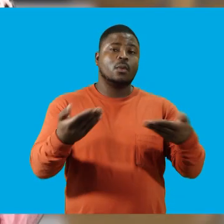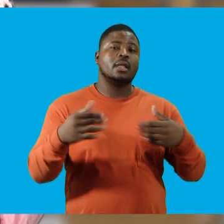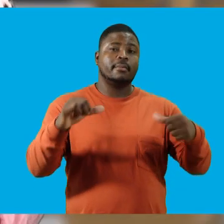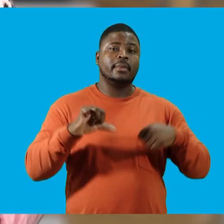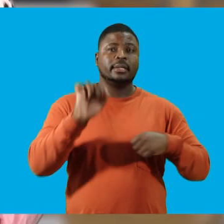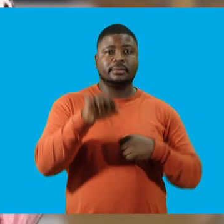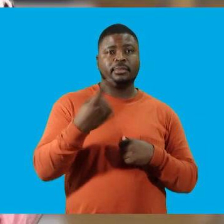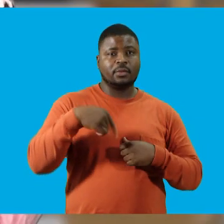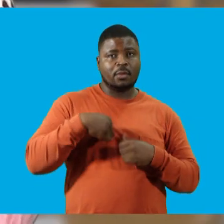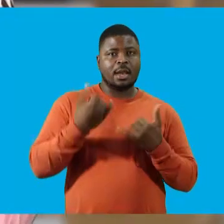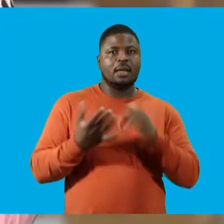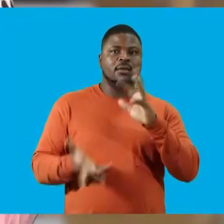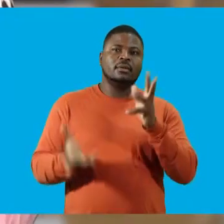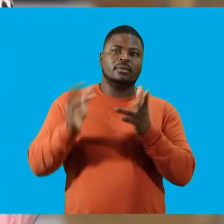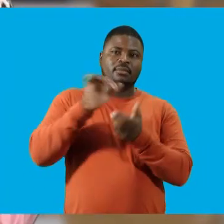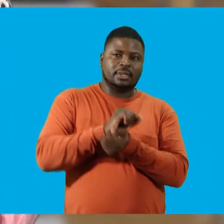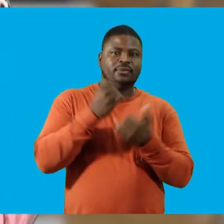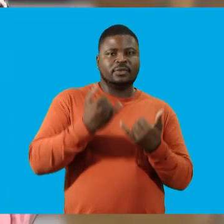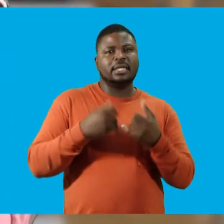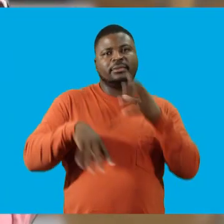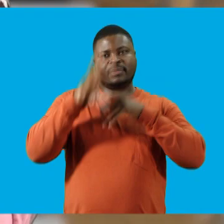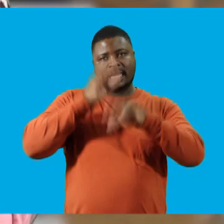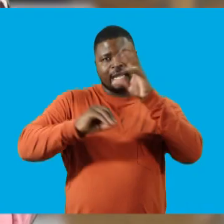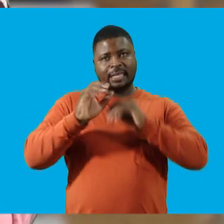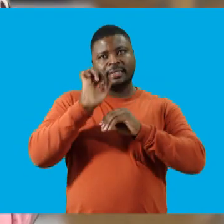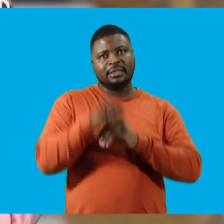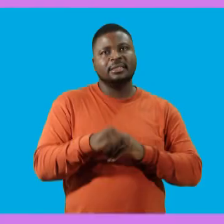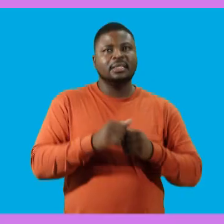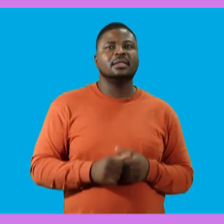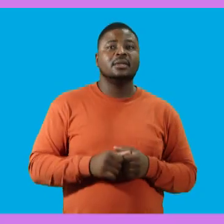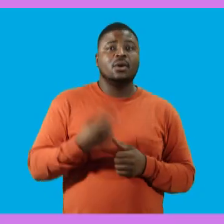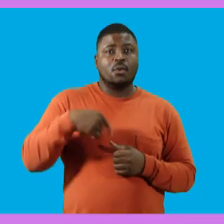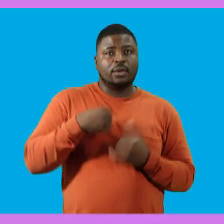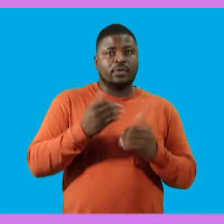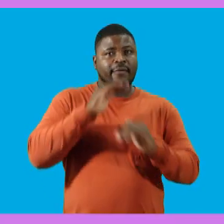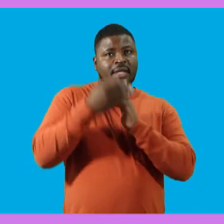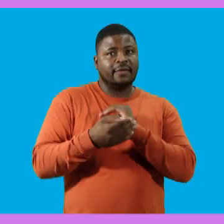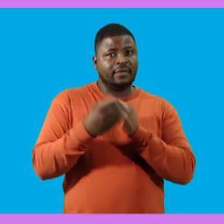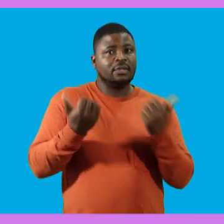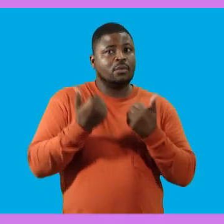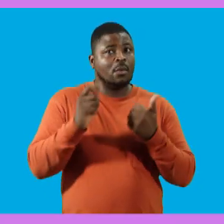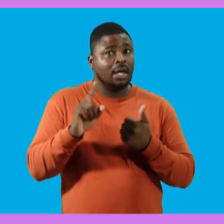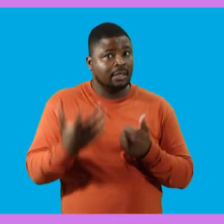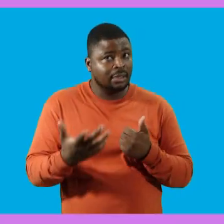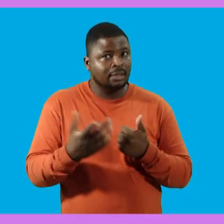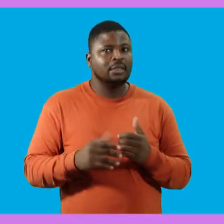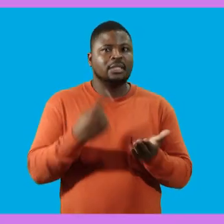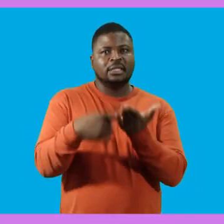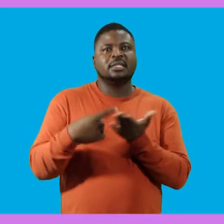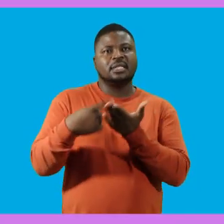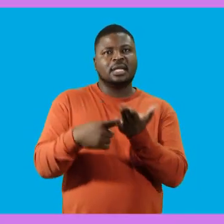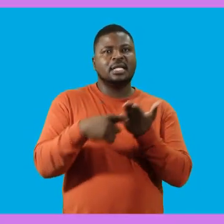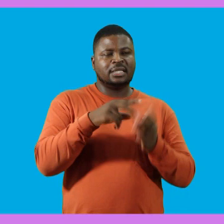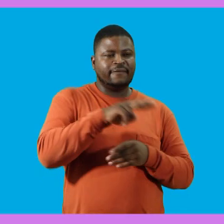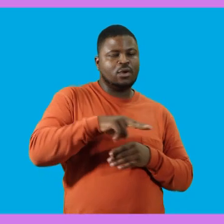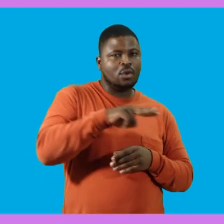Welcome back. Let's wrap up today's lesson. So what did we do? We discussed volume